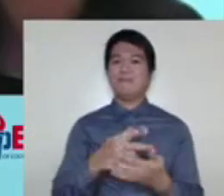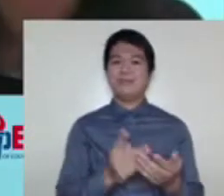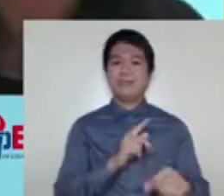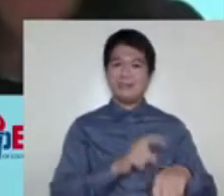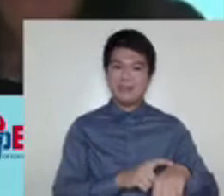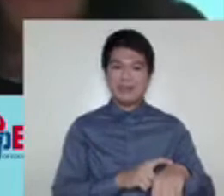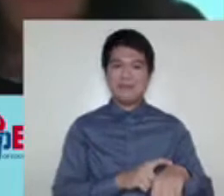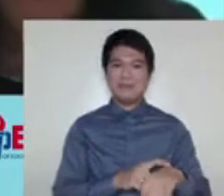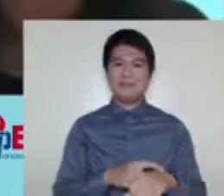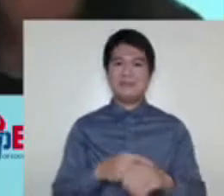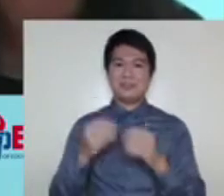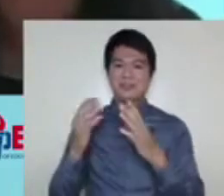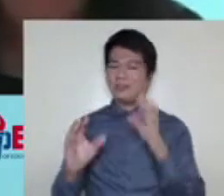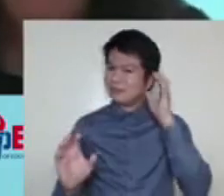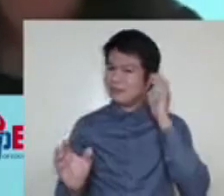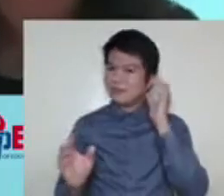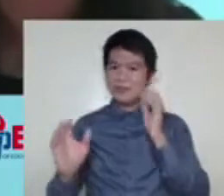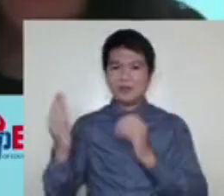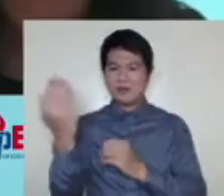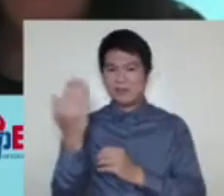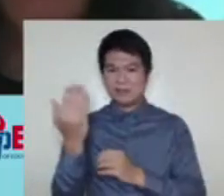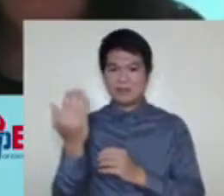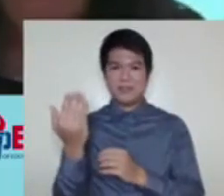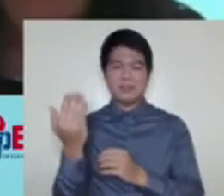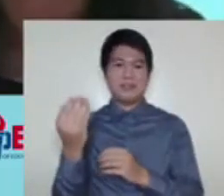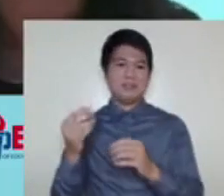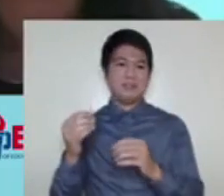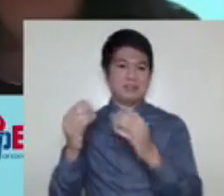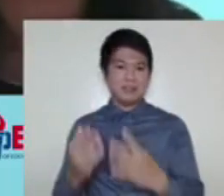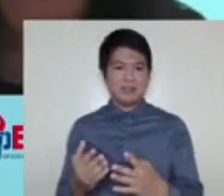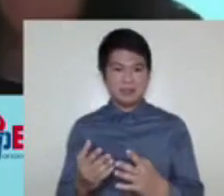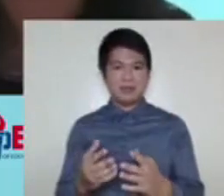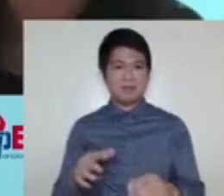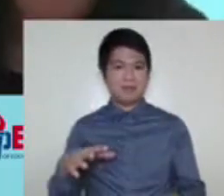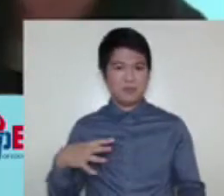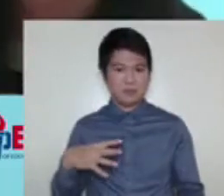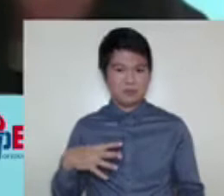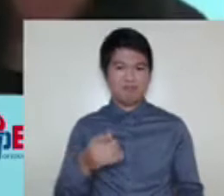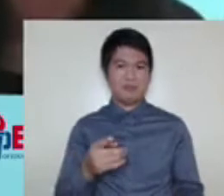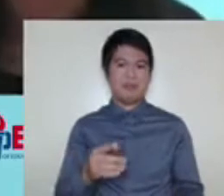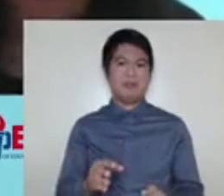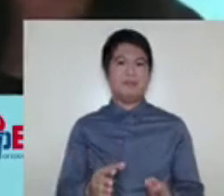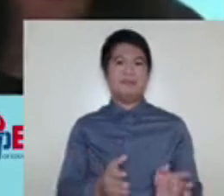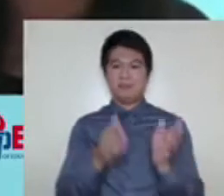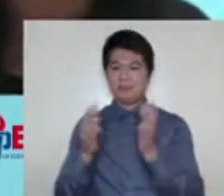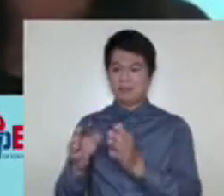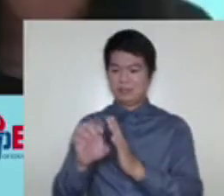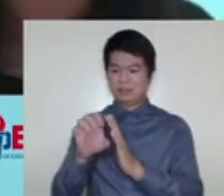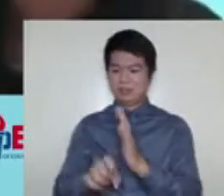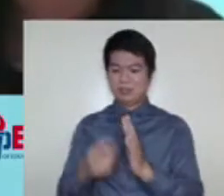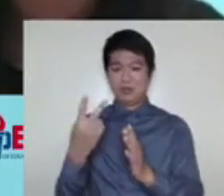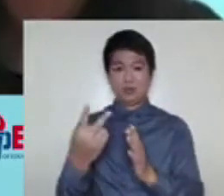or stop this video and redirect yourselves to our episode 2 intended for our regular teachers,